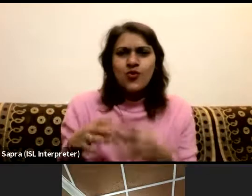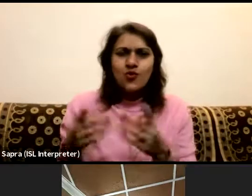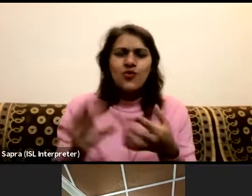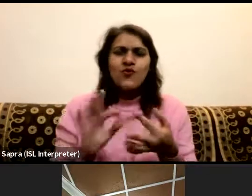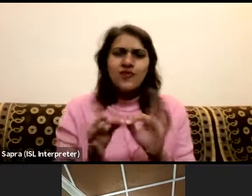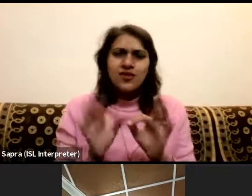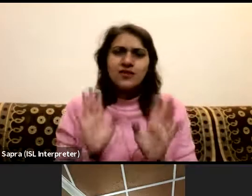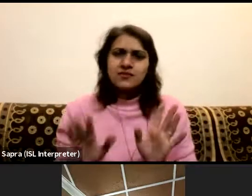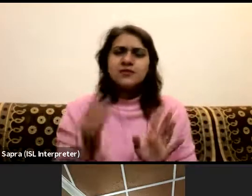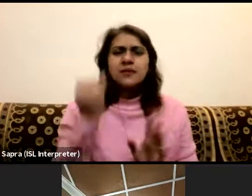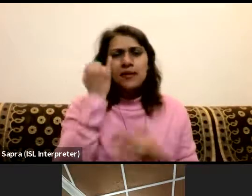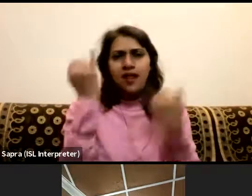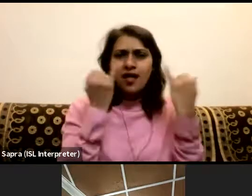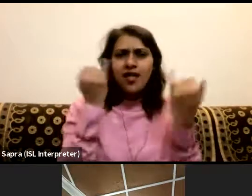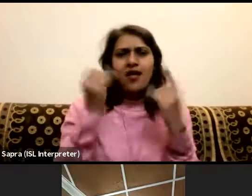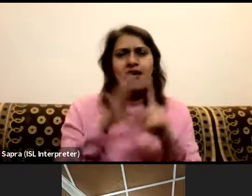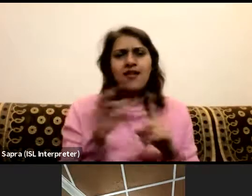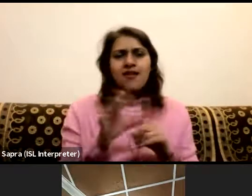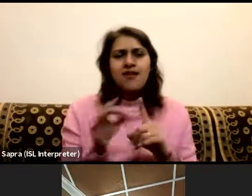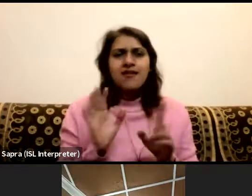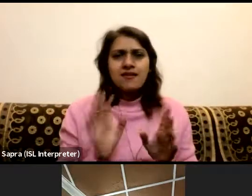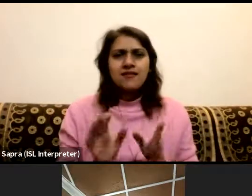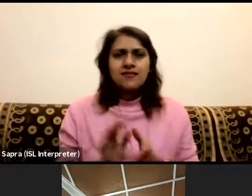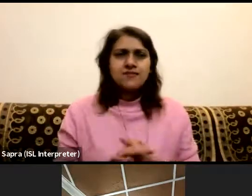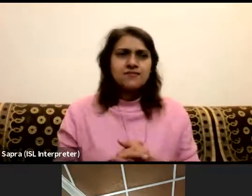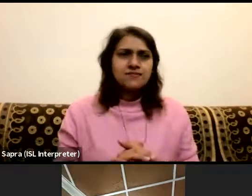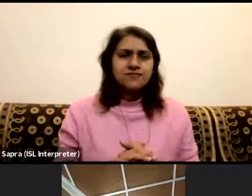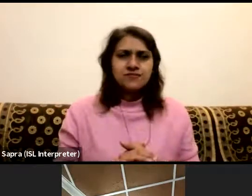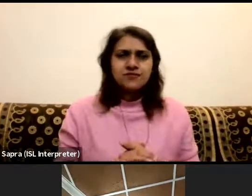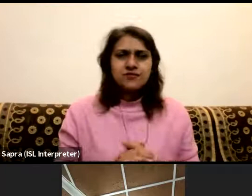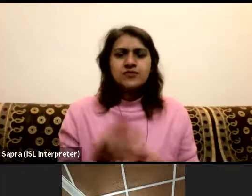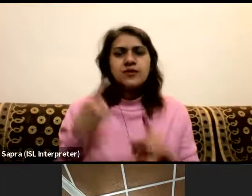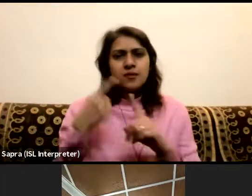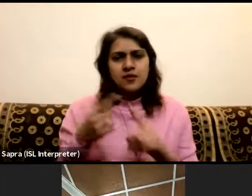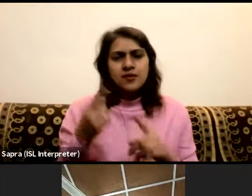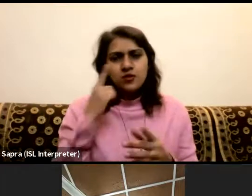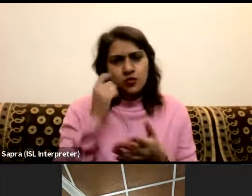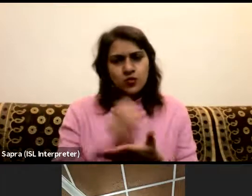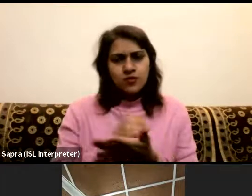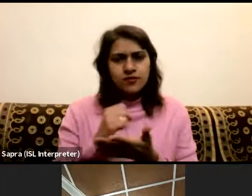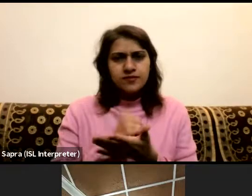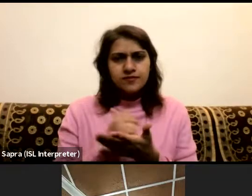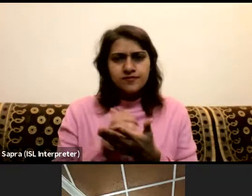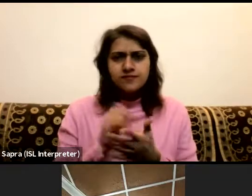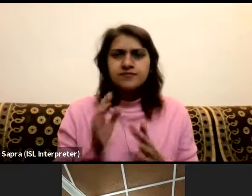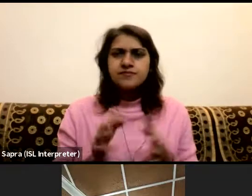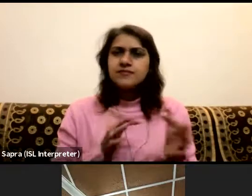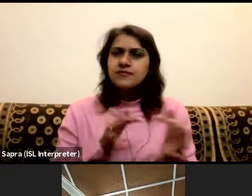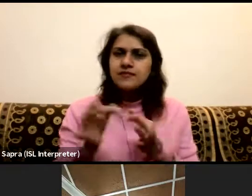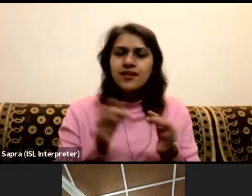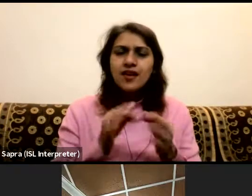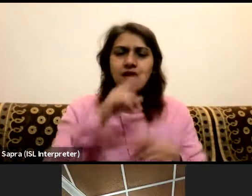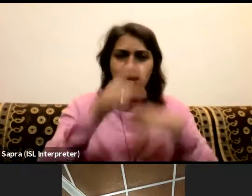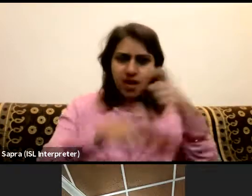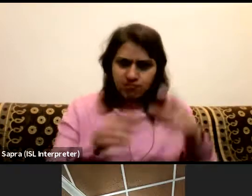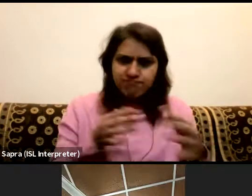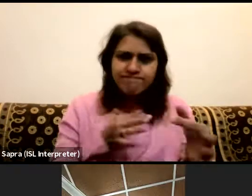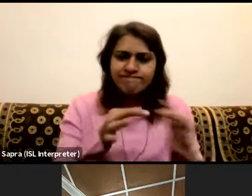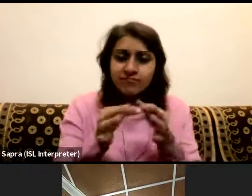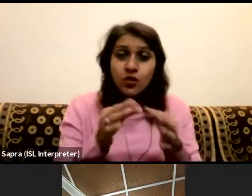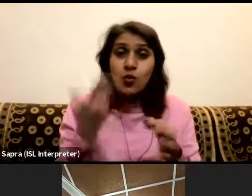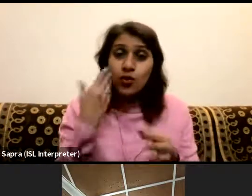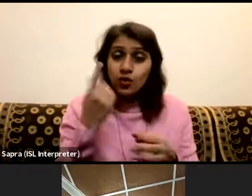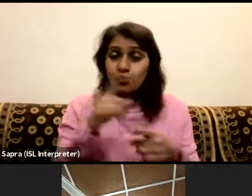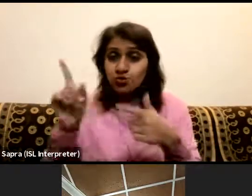much better manner. We're also trying to explain to the industry that, look, when you are hiring